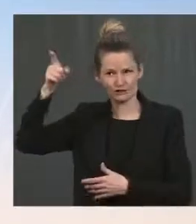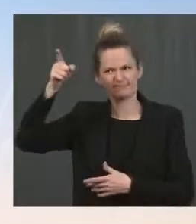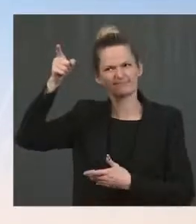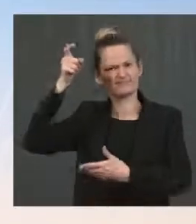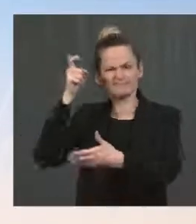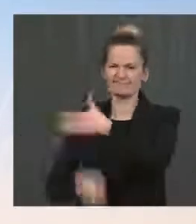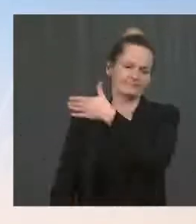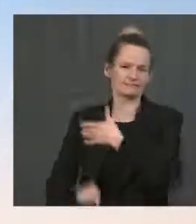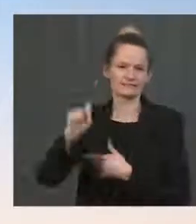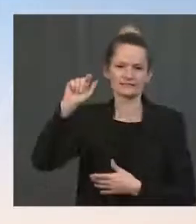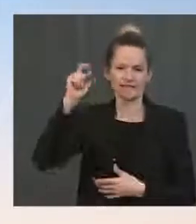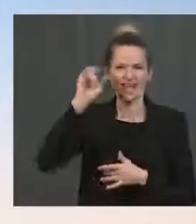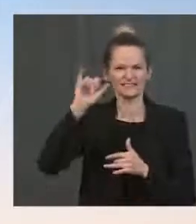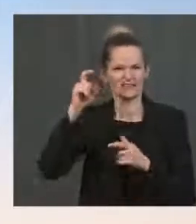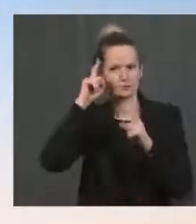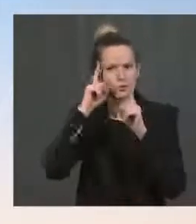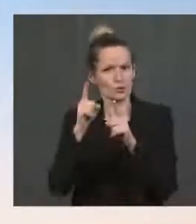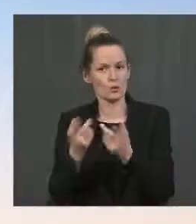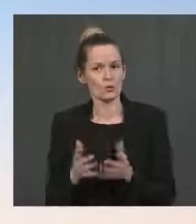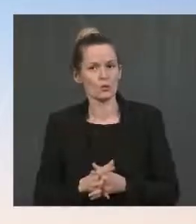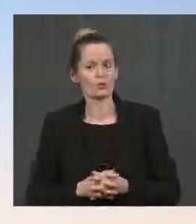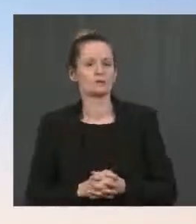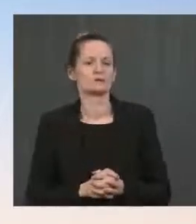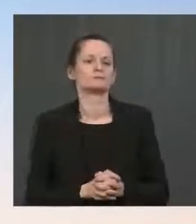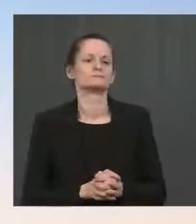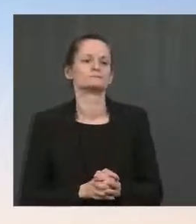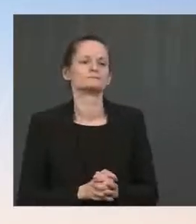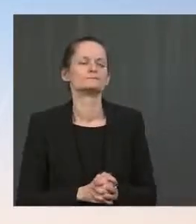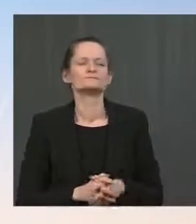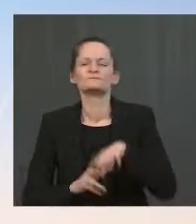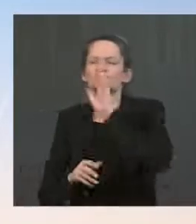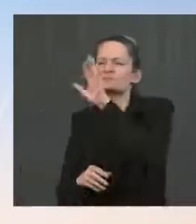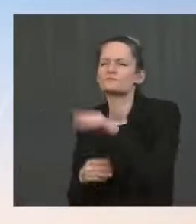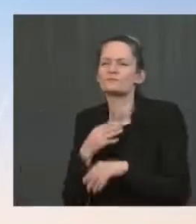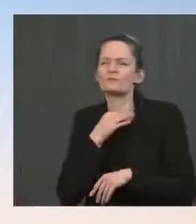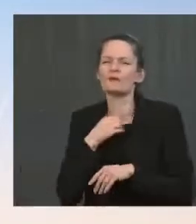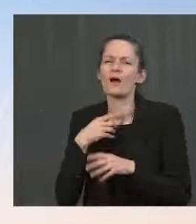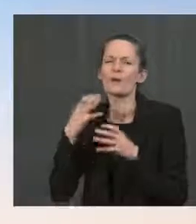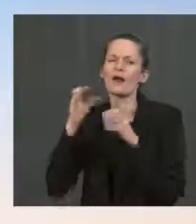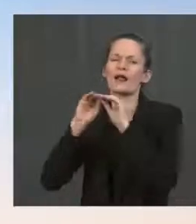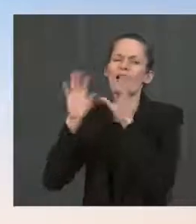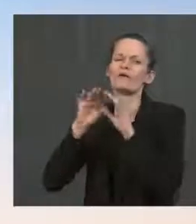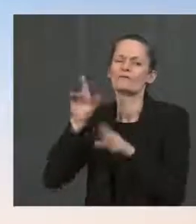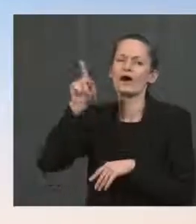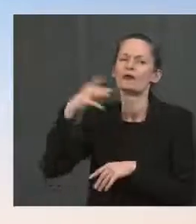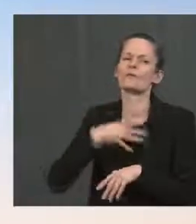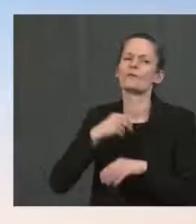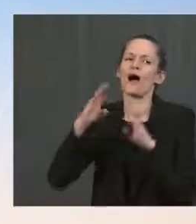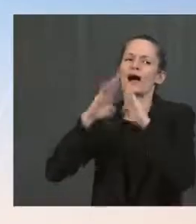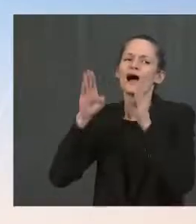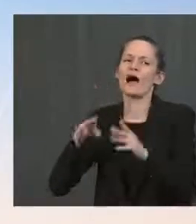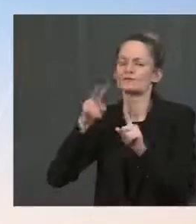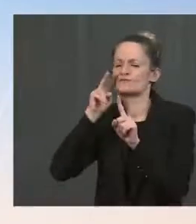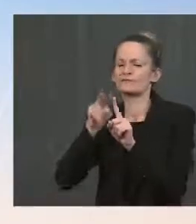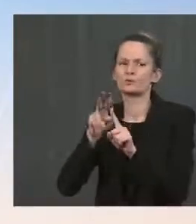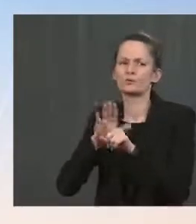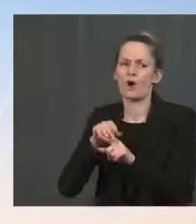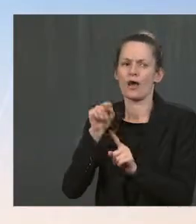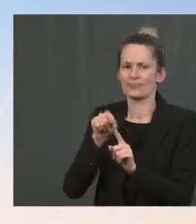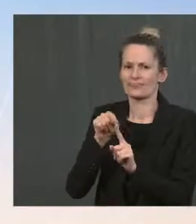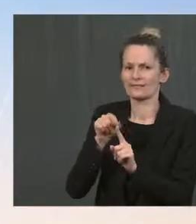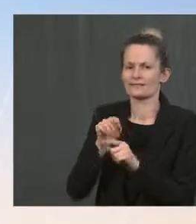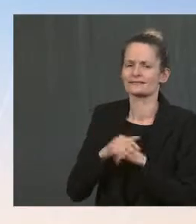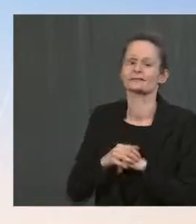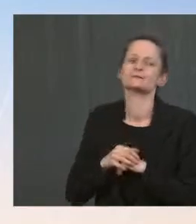have to wrap. Okay, go ahead. In an attempt to clarify the White House's position on the debt limit, following up on my friend Josh's sure. question. So in her letter today,